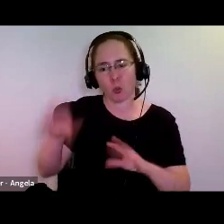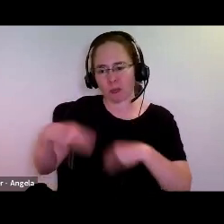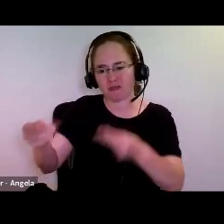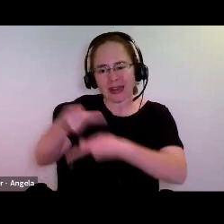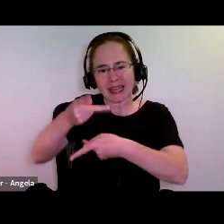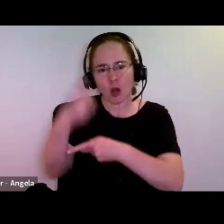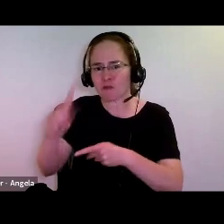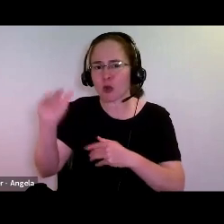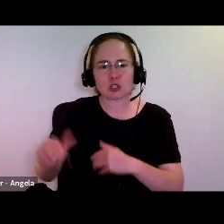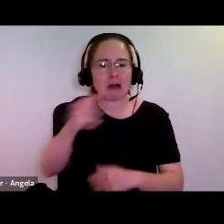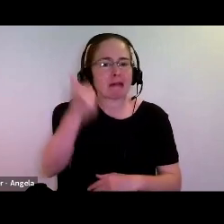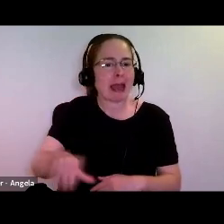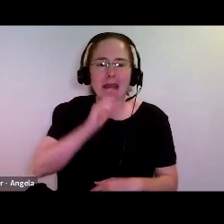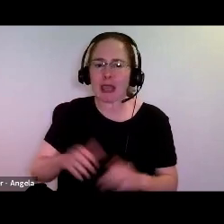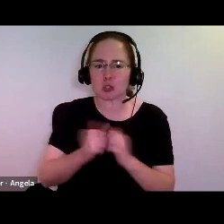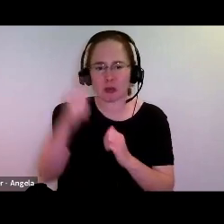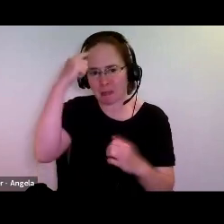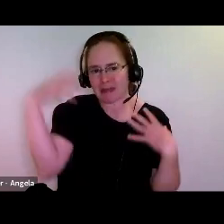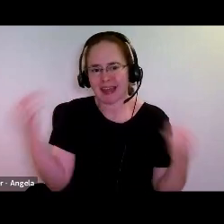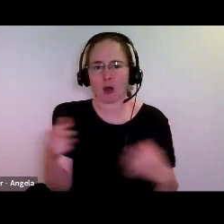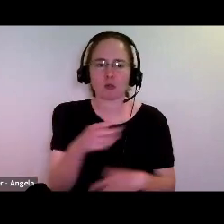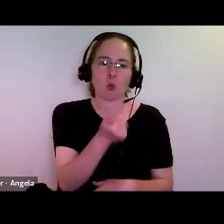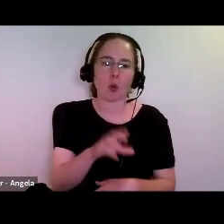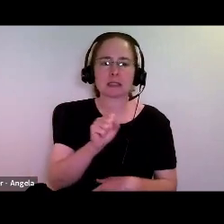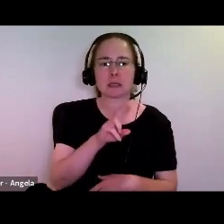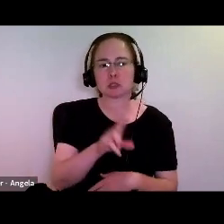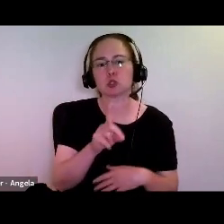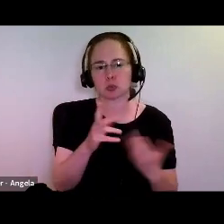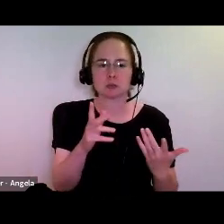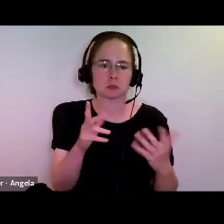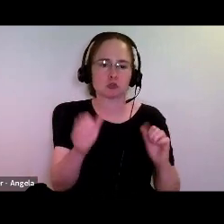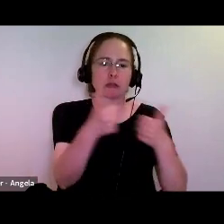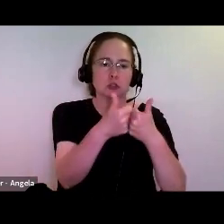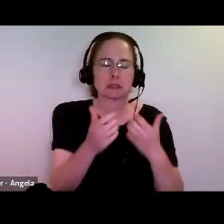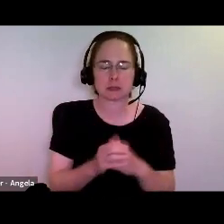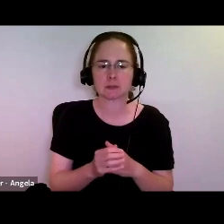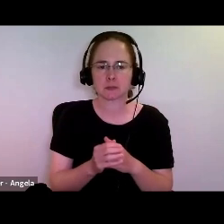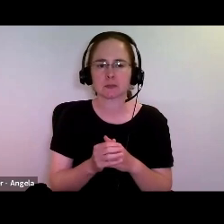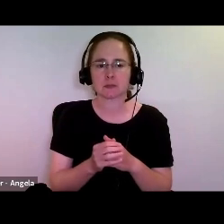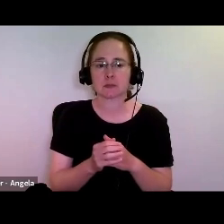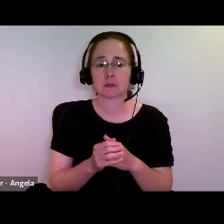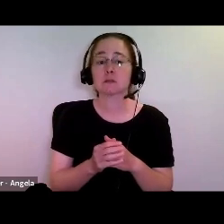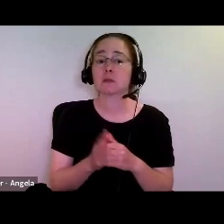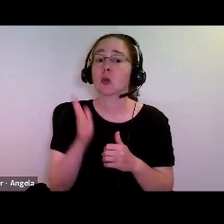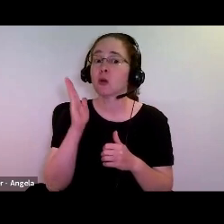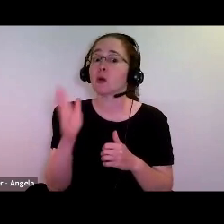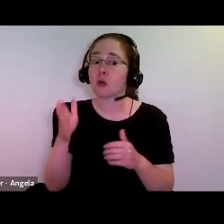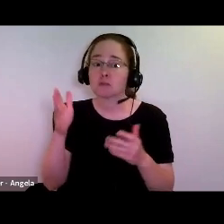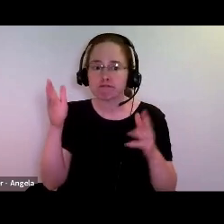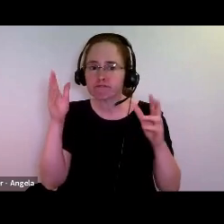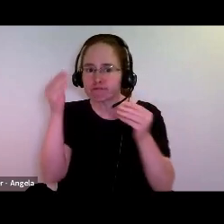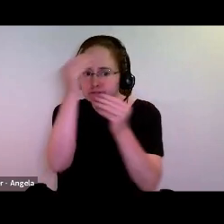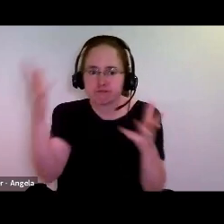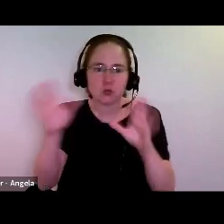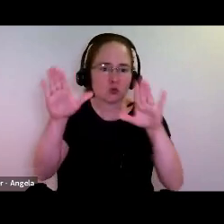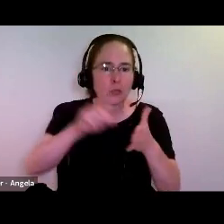child of any age with mental health or substance use challenges. We're going to hear some really great research as well about